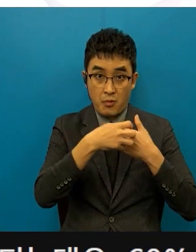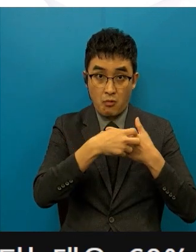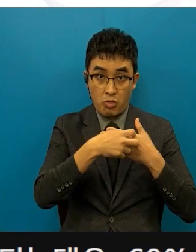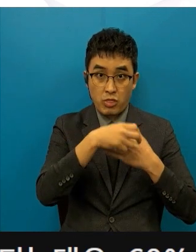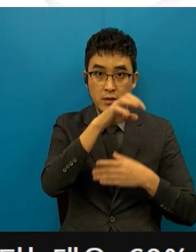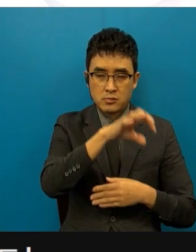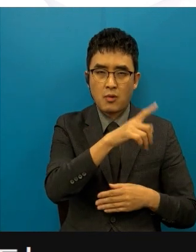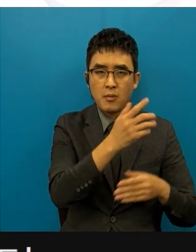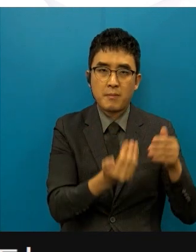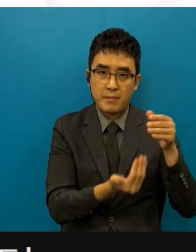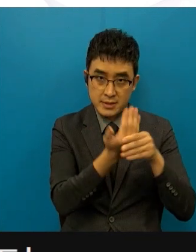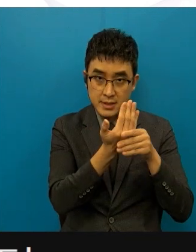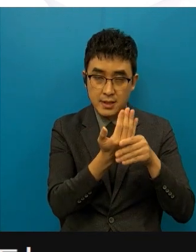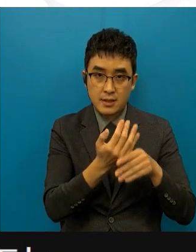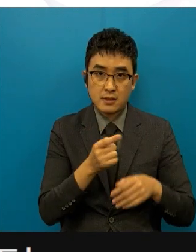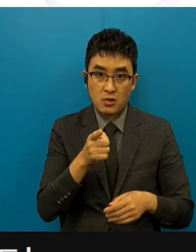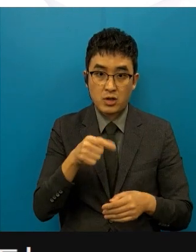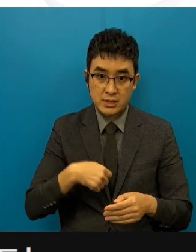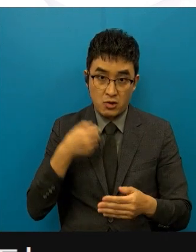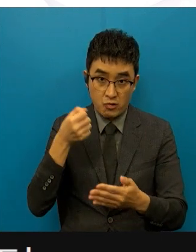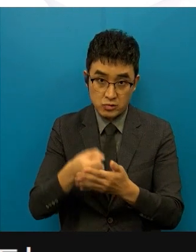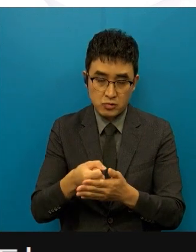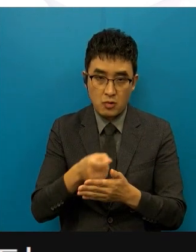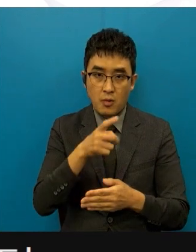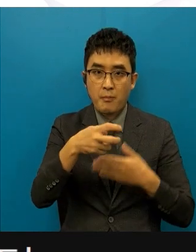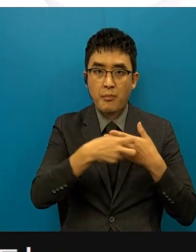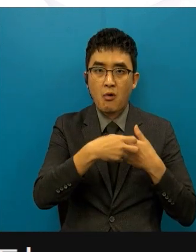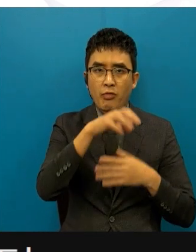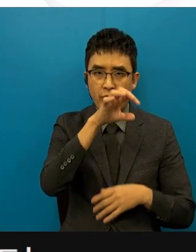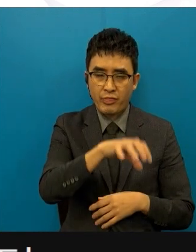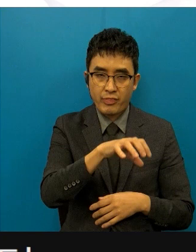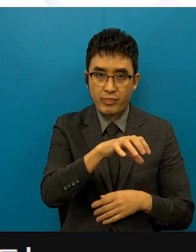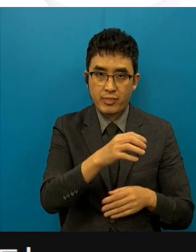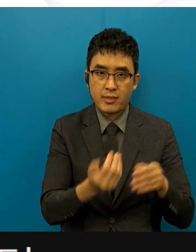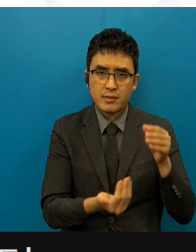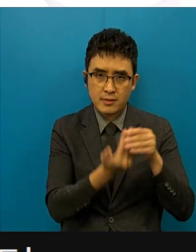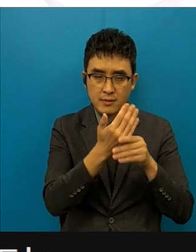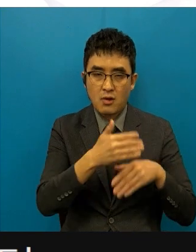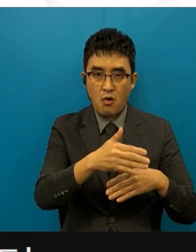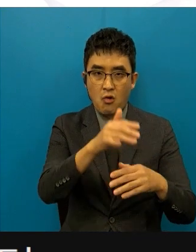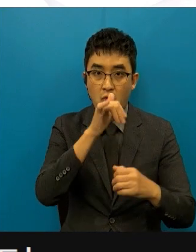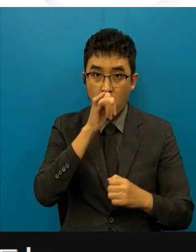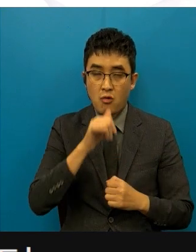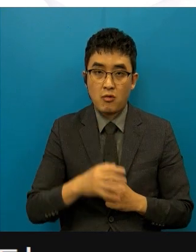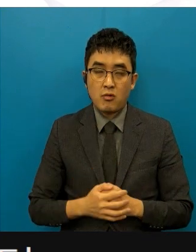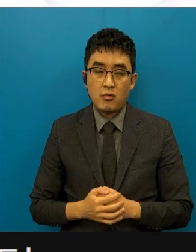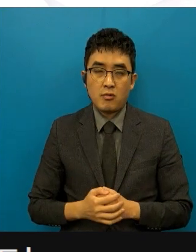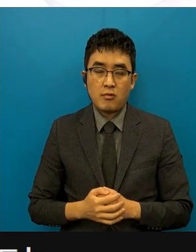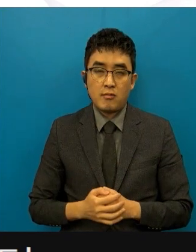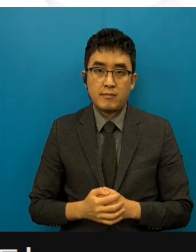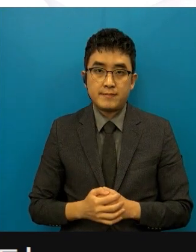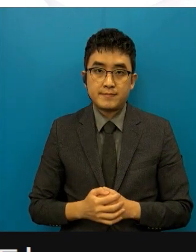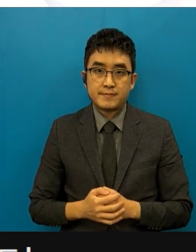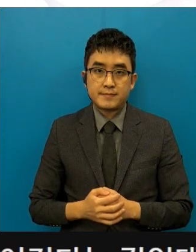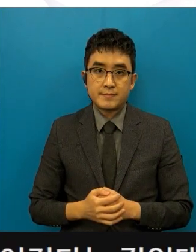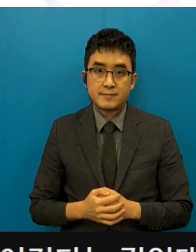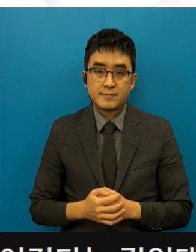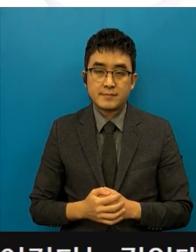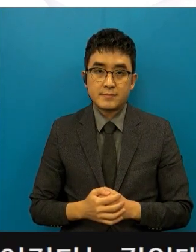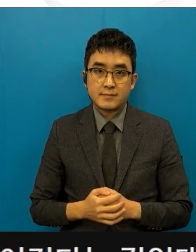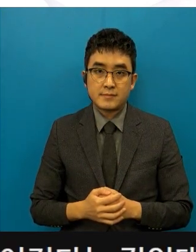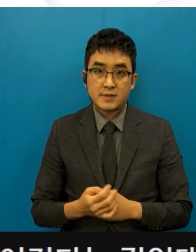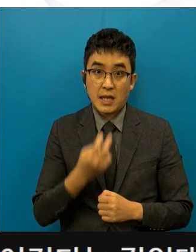86% of life-sustaining treatment decisions are made with these general hospitals. Otherwise, care